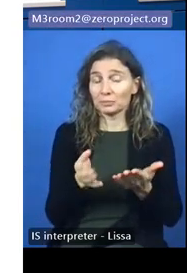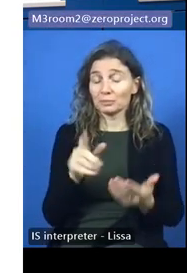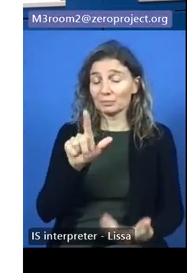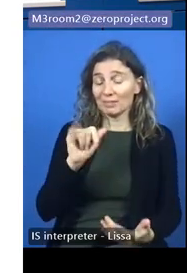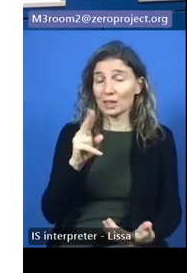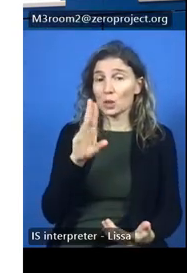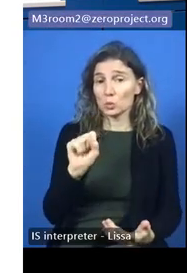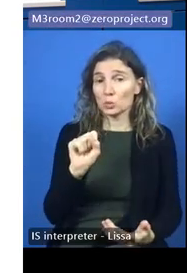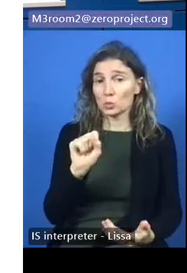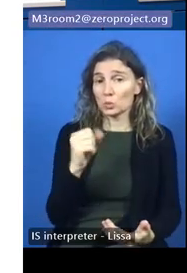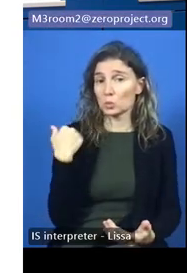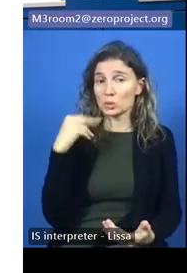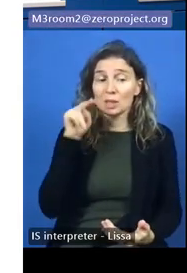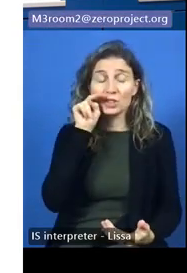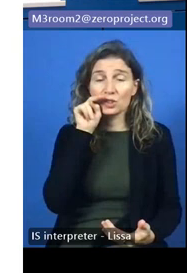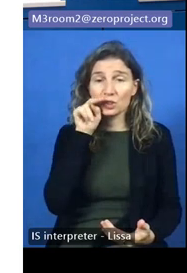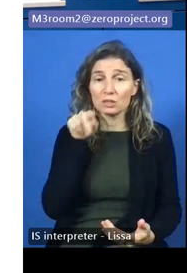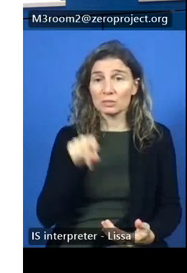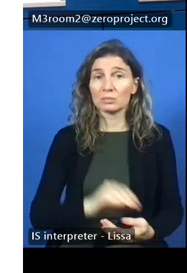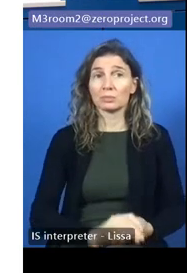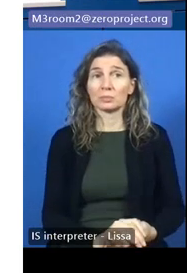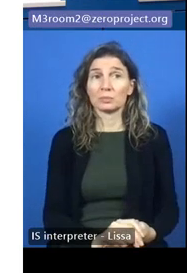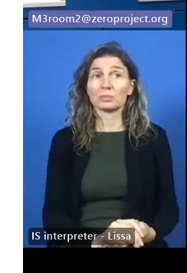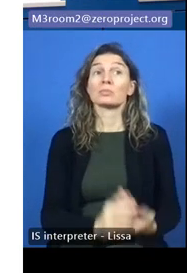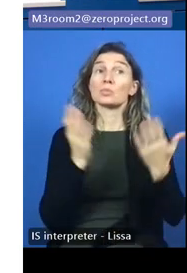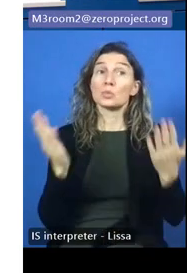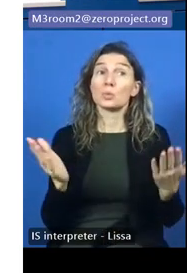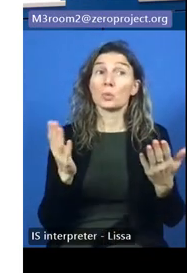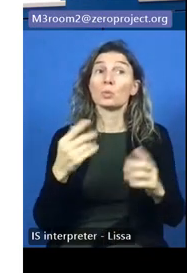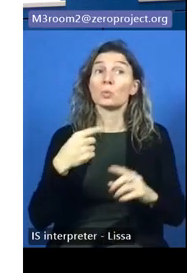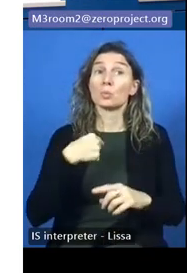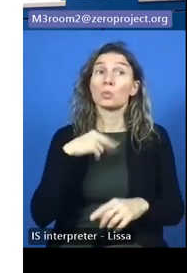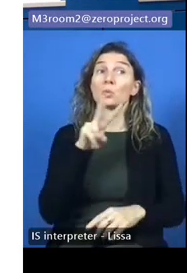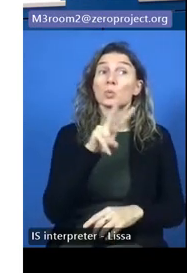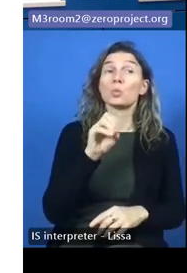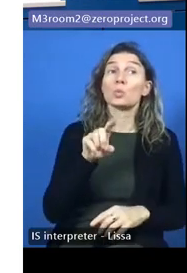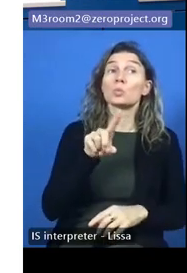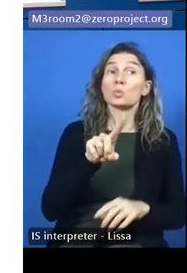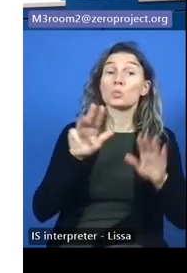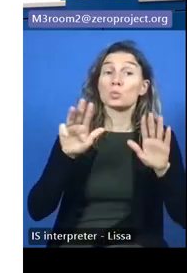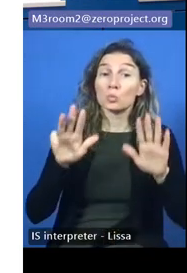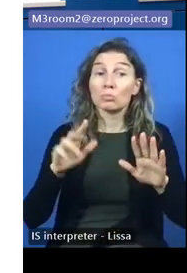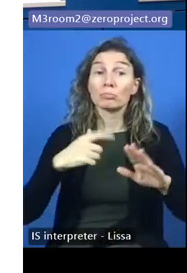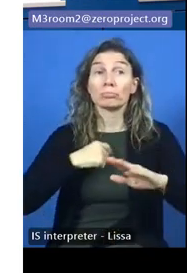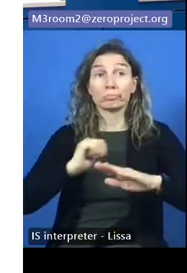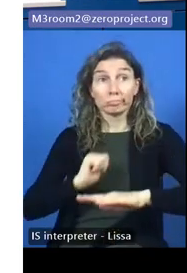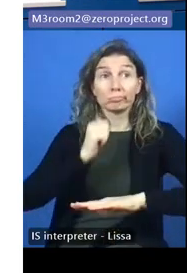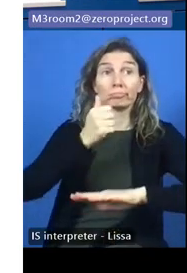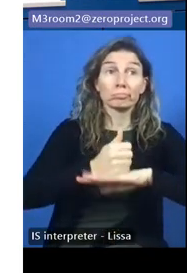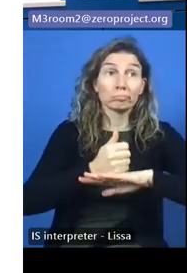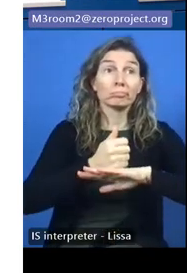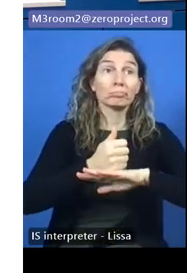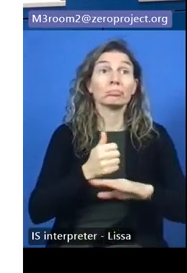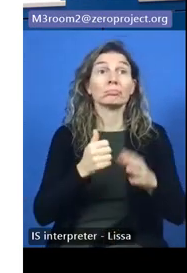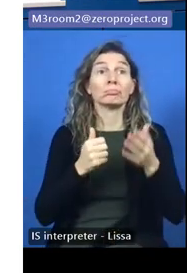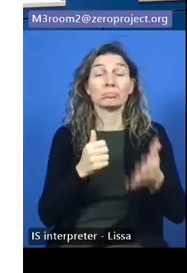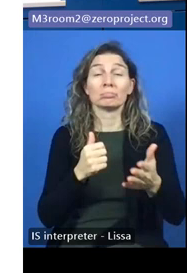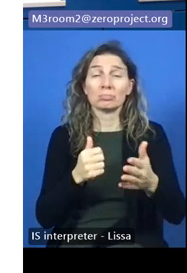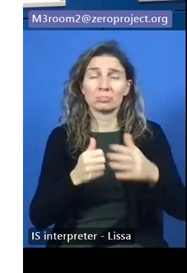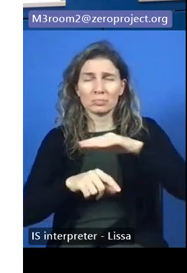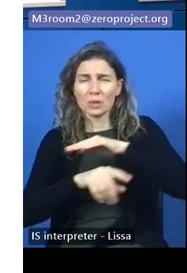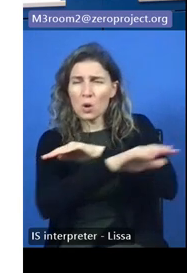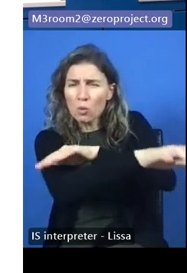2018, I launched Project Empower to strengthen the capacity of marginalized women and girls in urban slums and rural